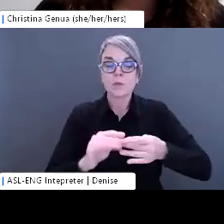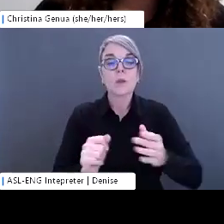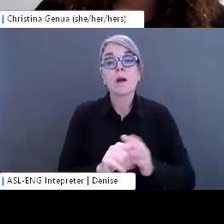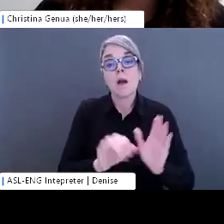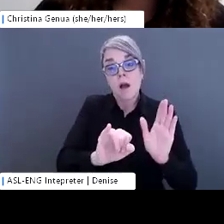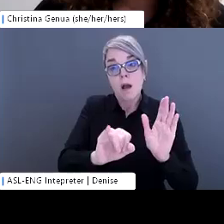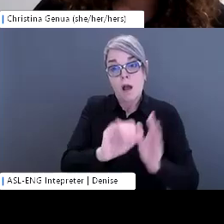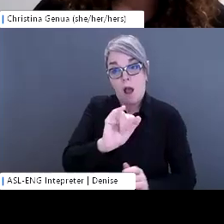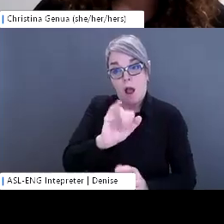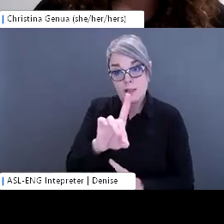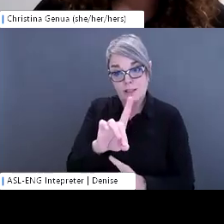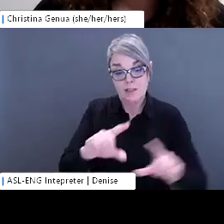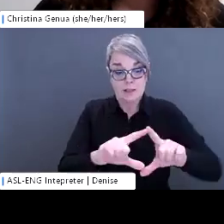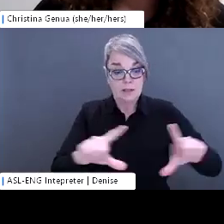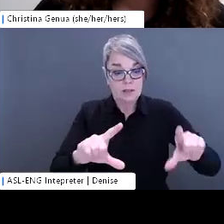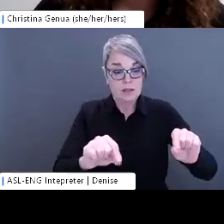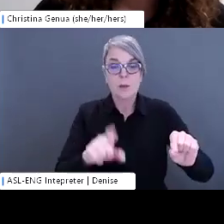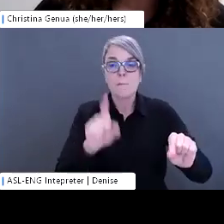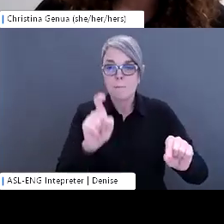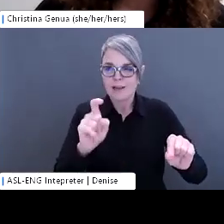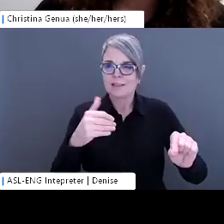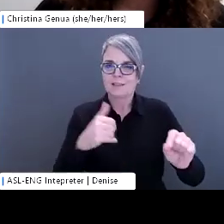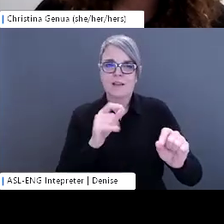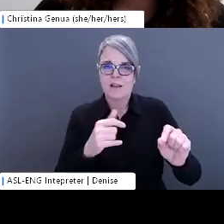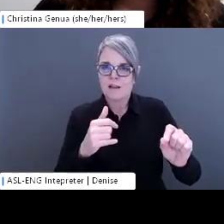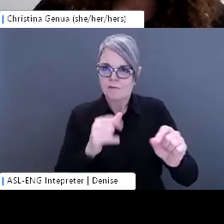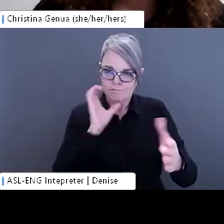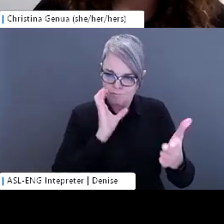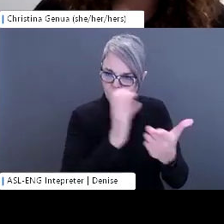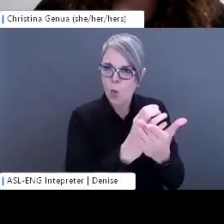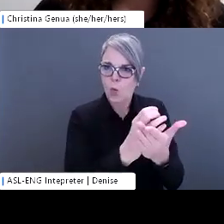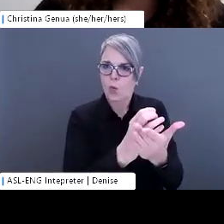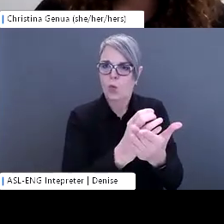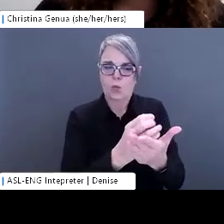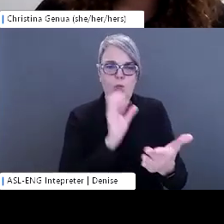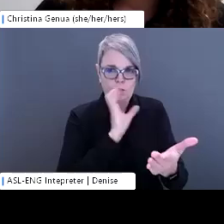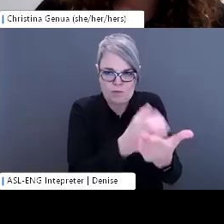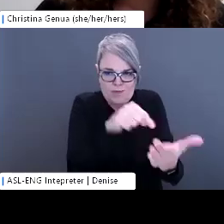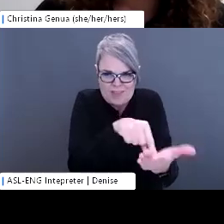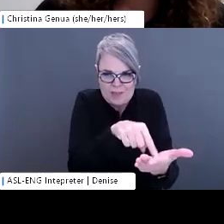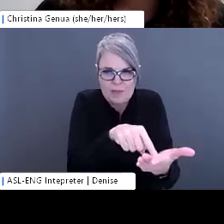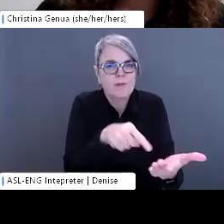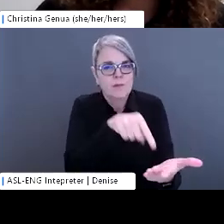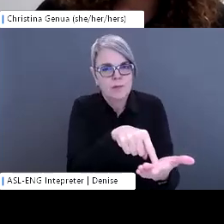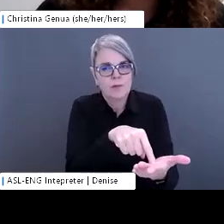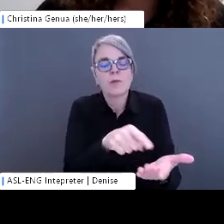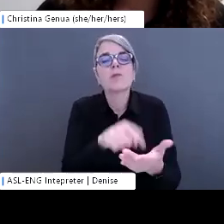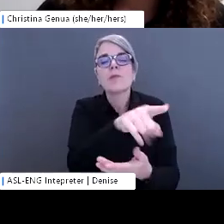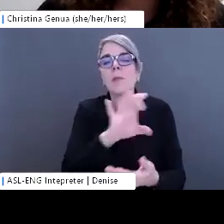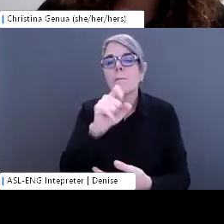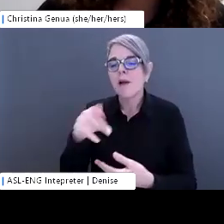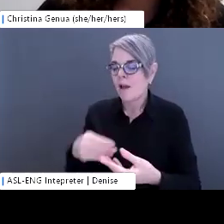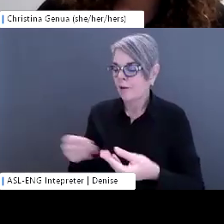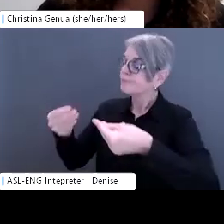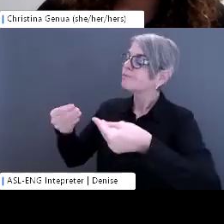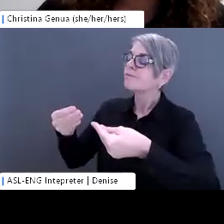ID on it in order to be considered acceptable to the banks when cashing